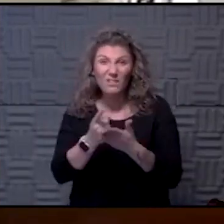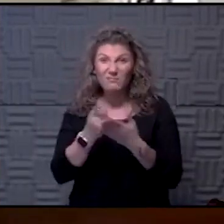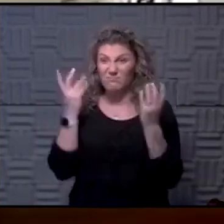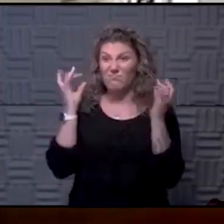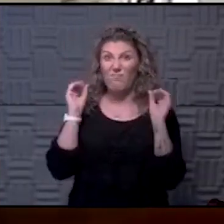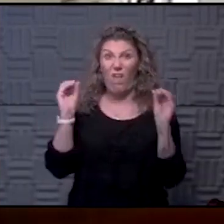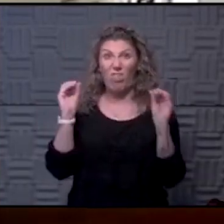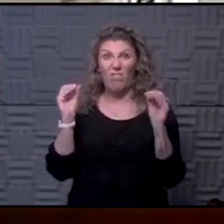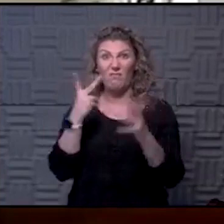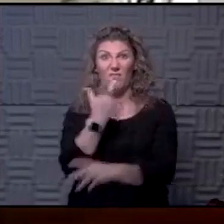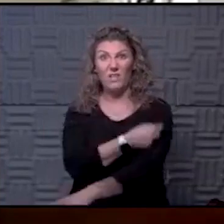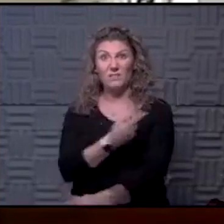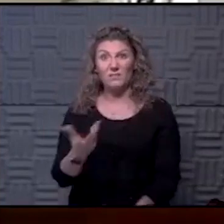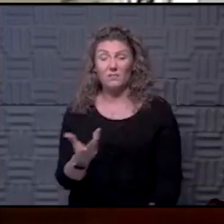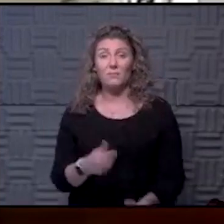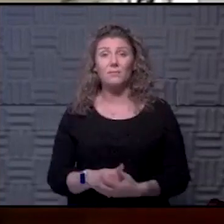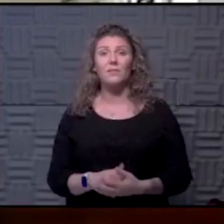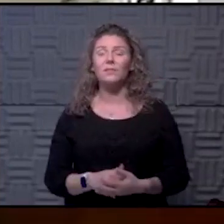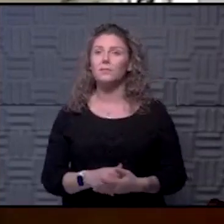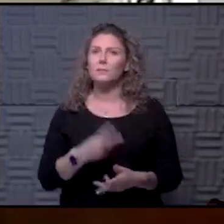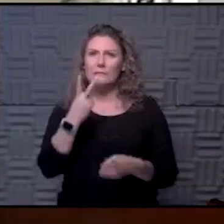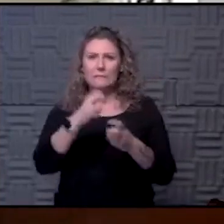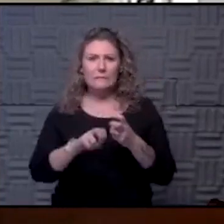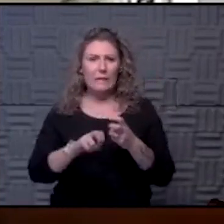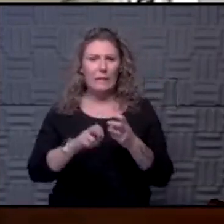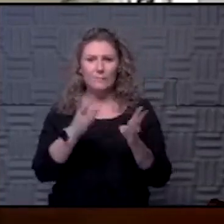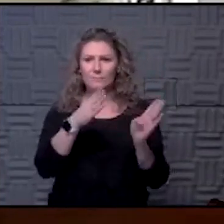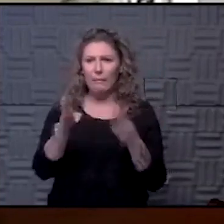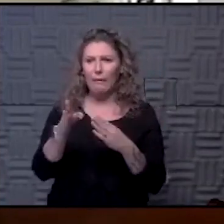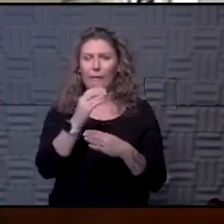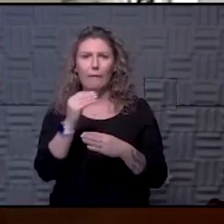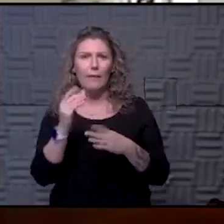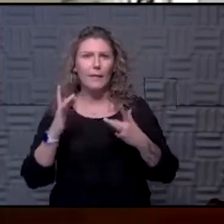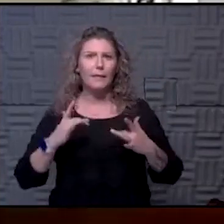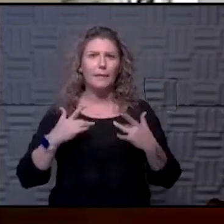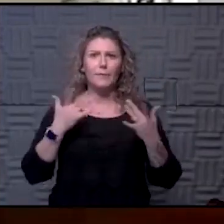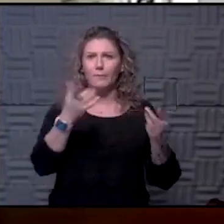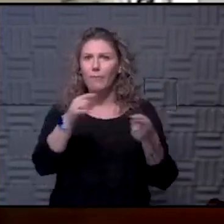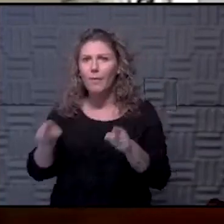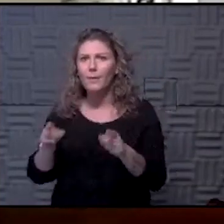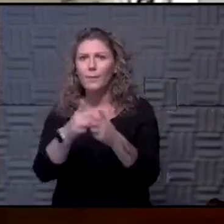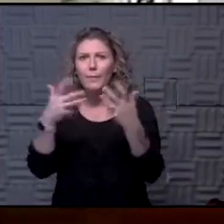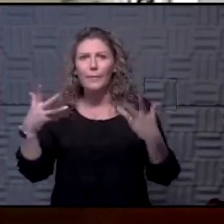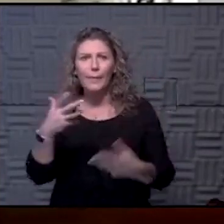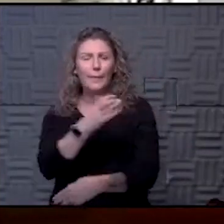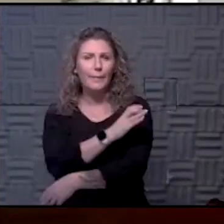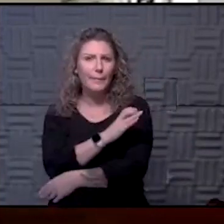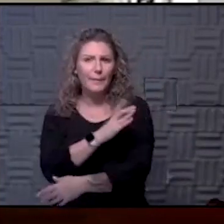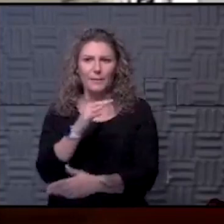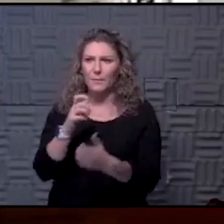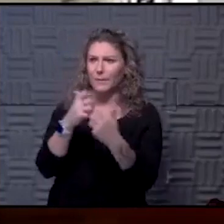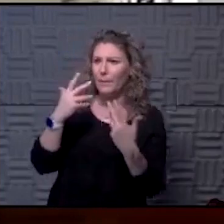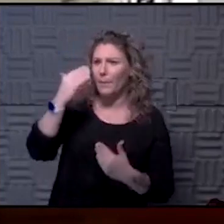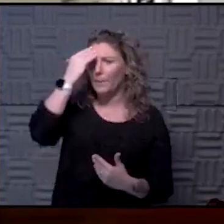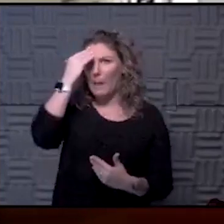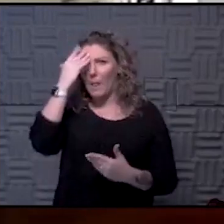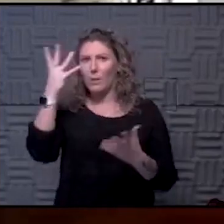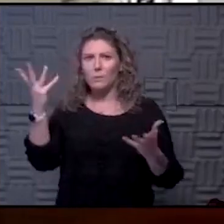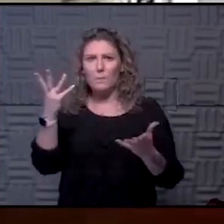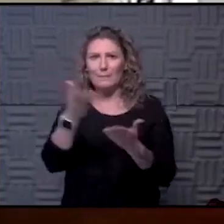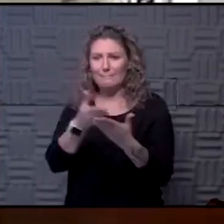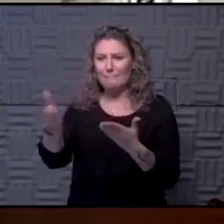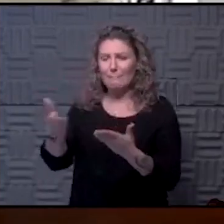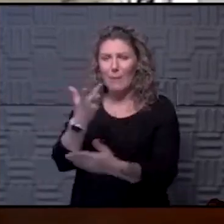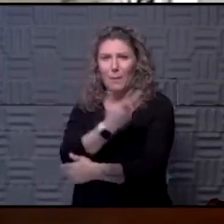it was very difficult to plan and execute vaccination events and clinics without that knowledge of what we'd be getting week